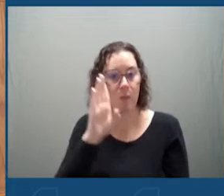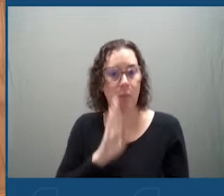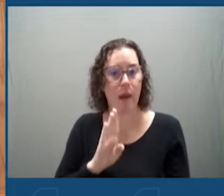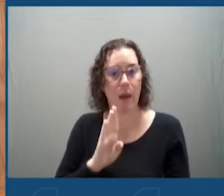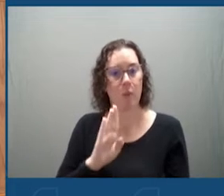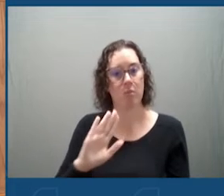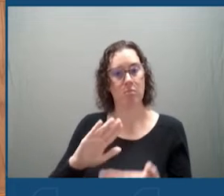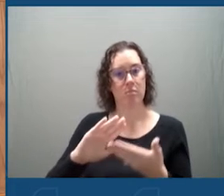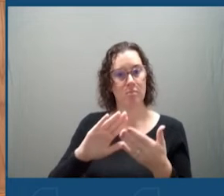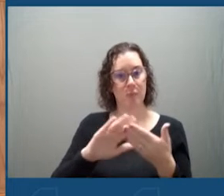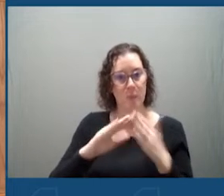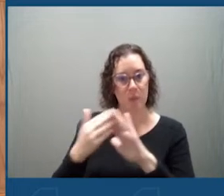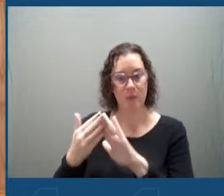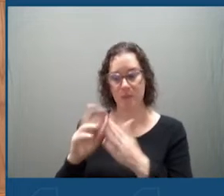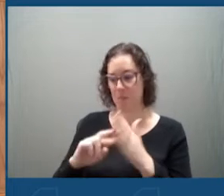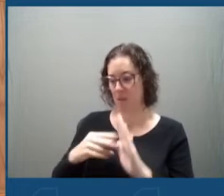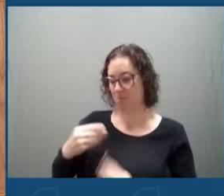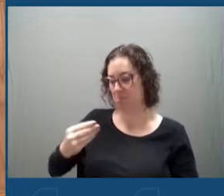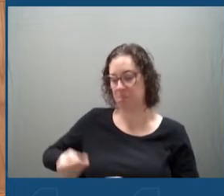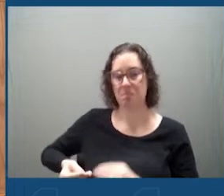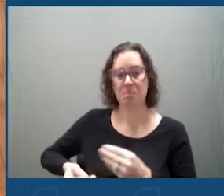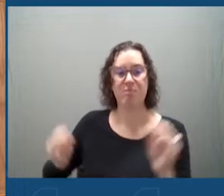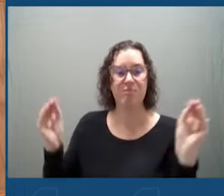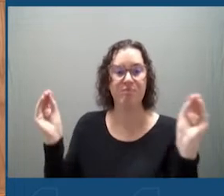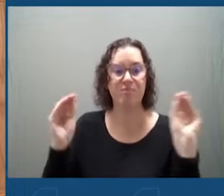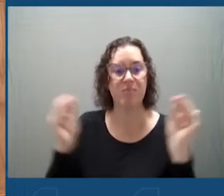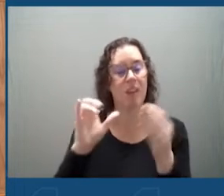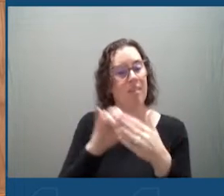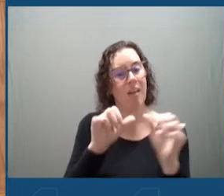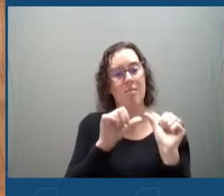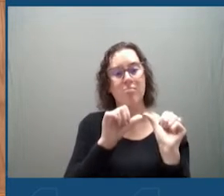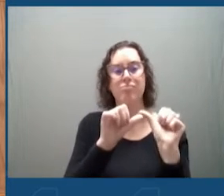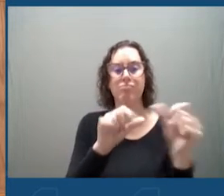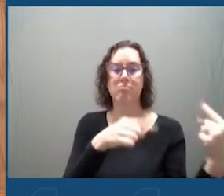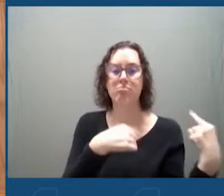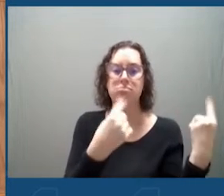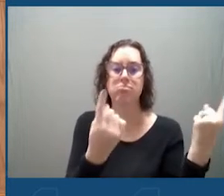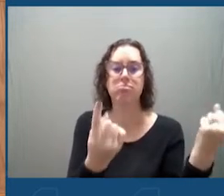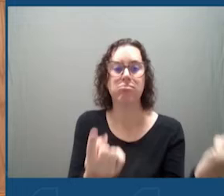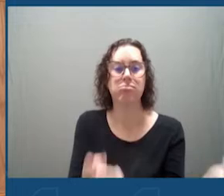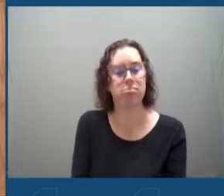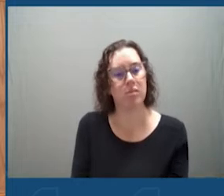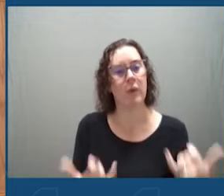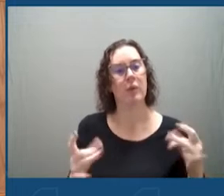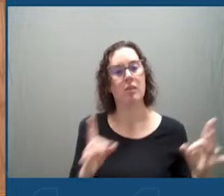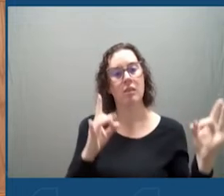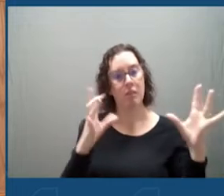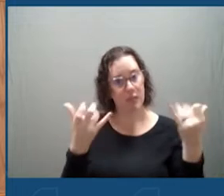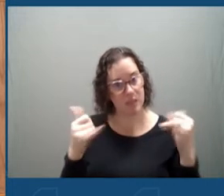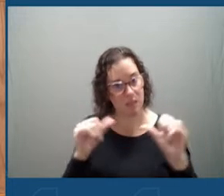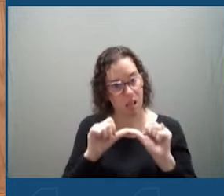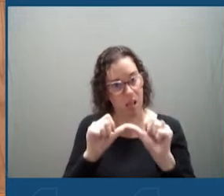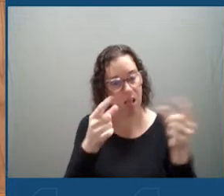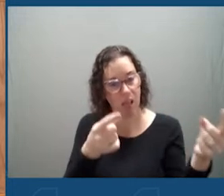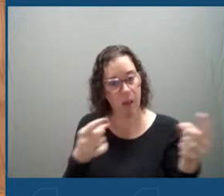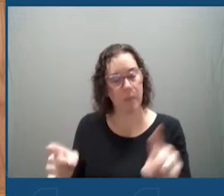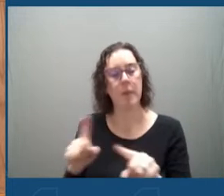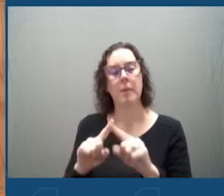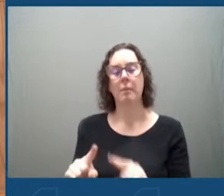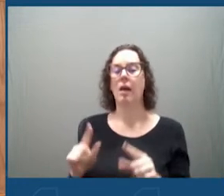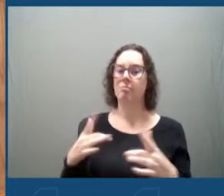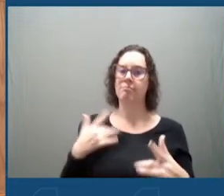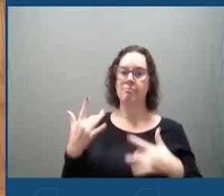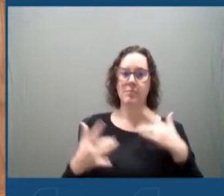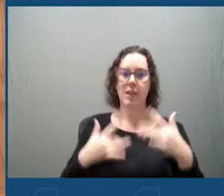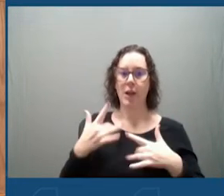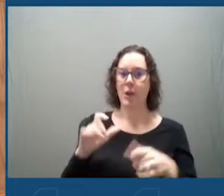on for far too long, and it continues to go on. I look forward to working with the Secretary of State to stop individuals from